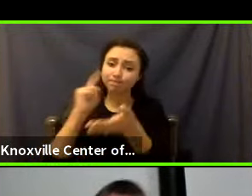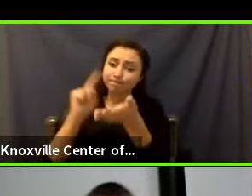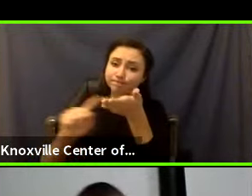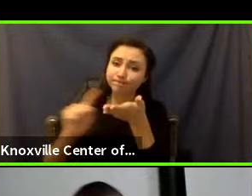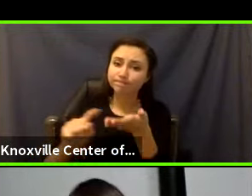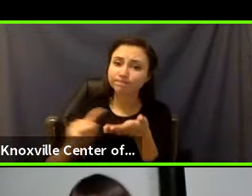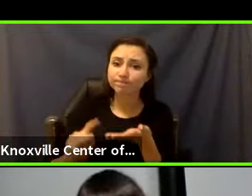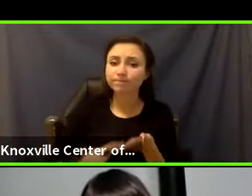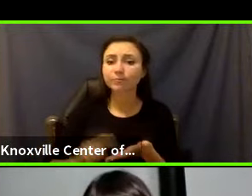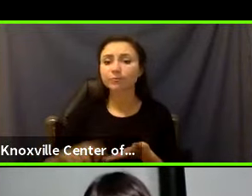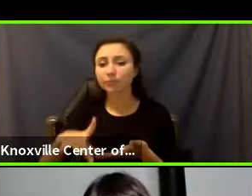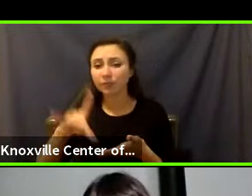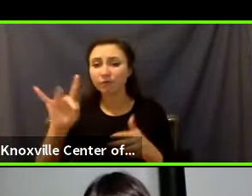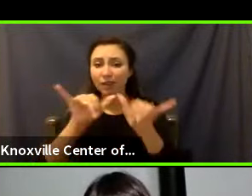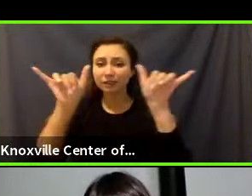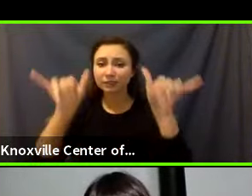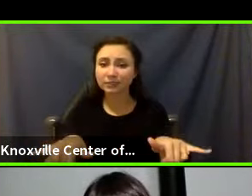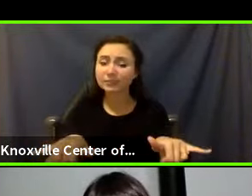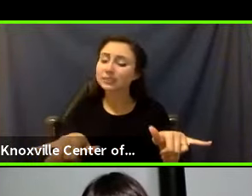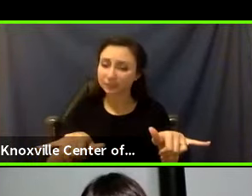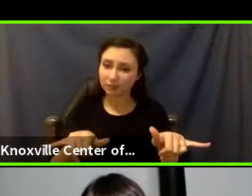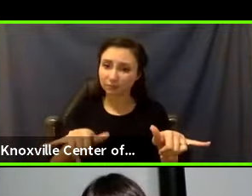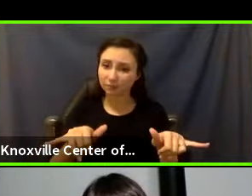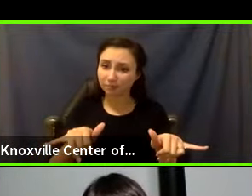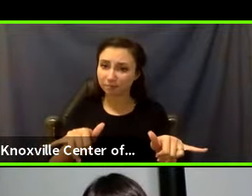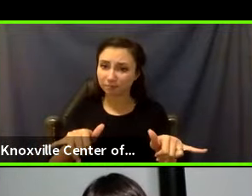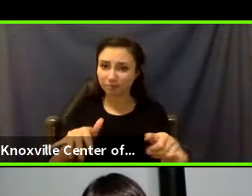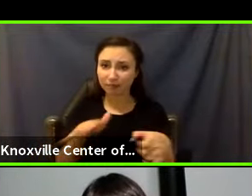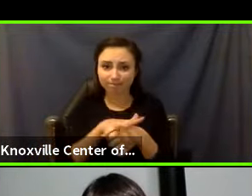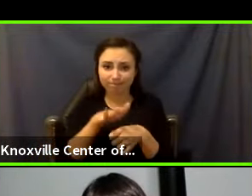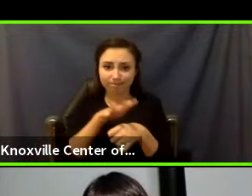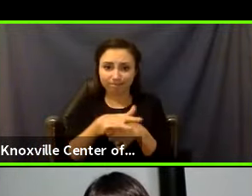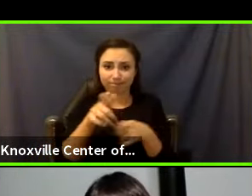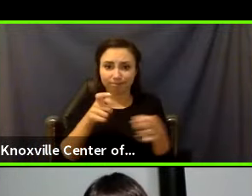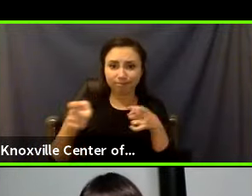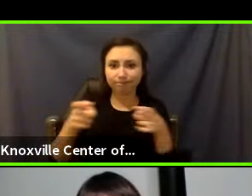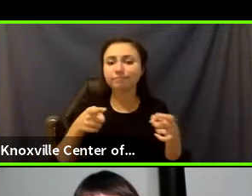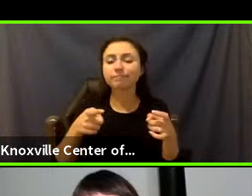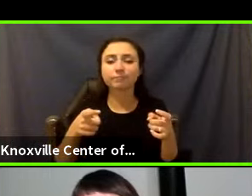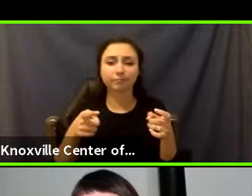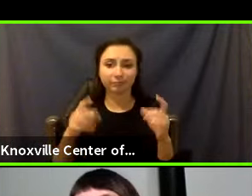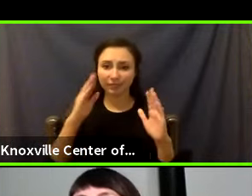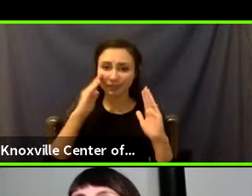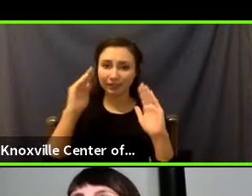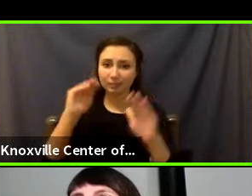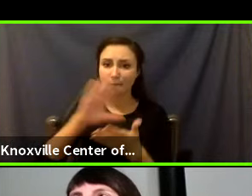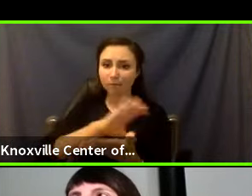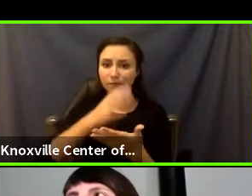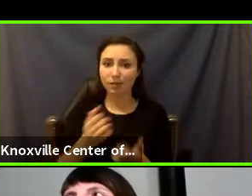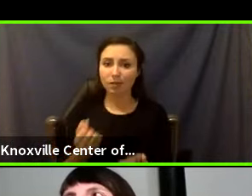find a system that is robust enough to handle the expected volume, while also having